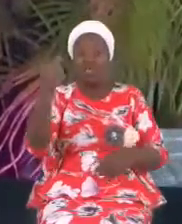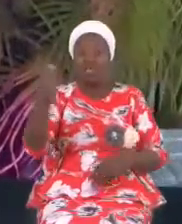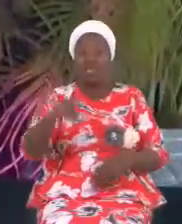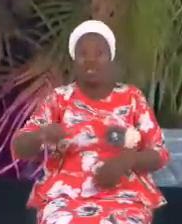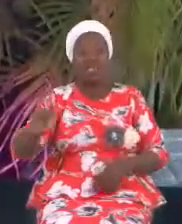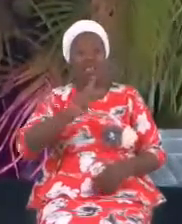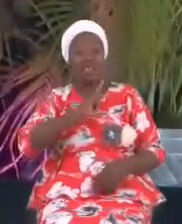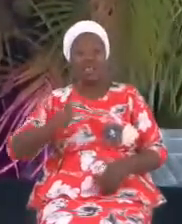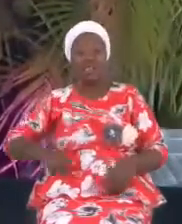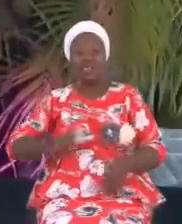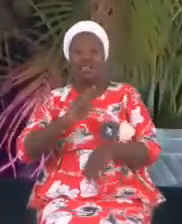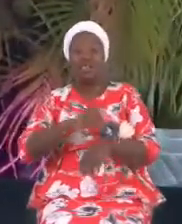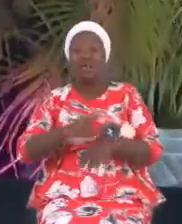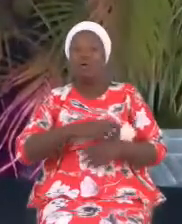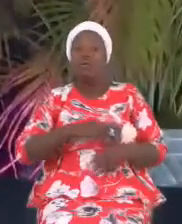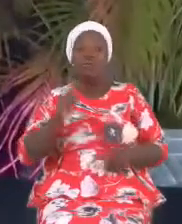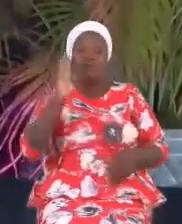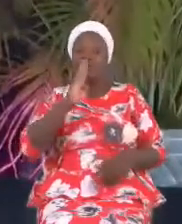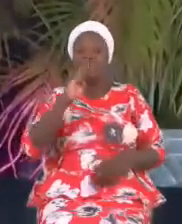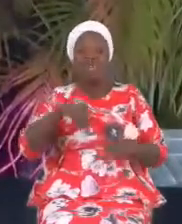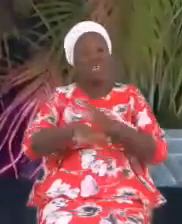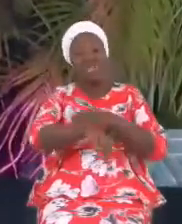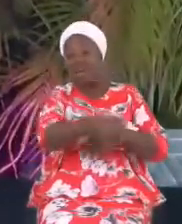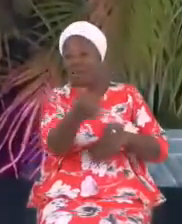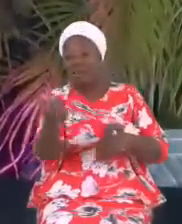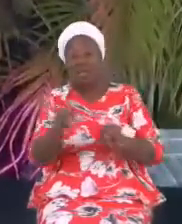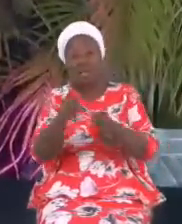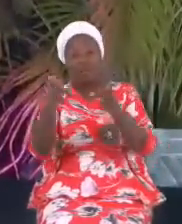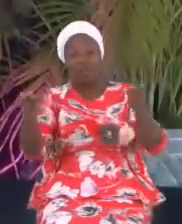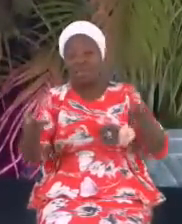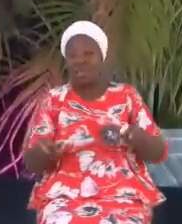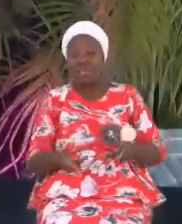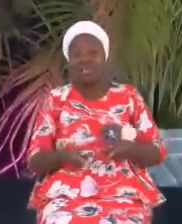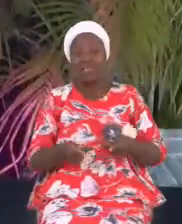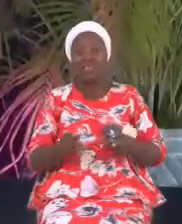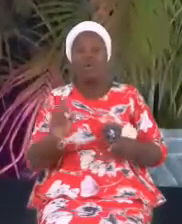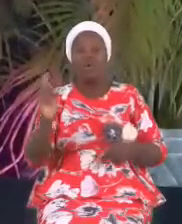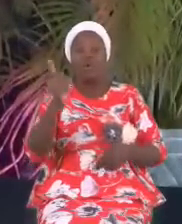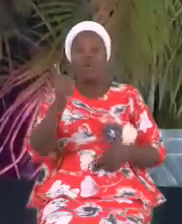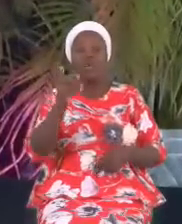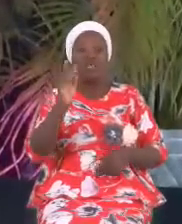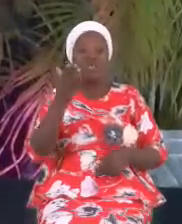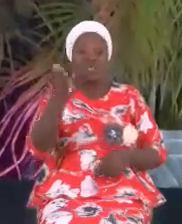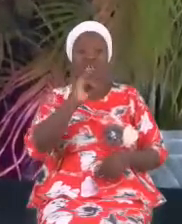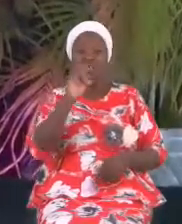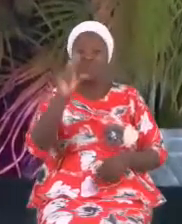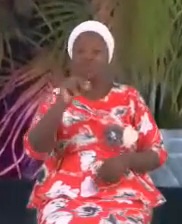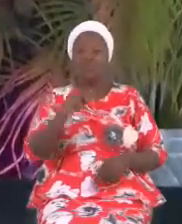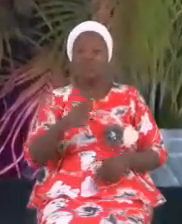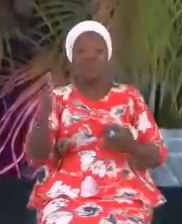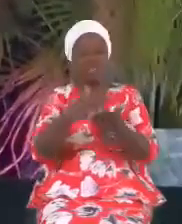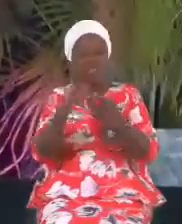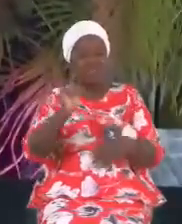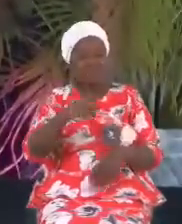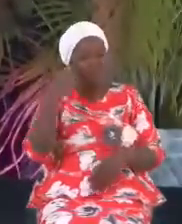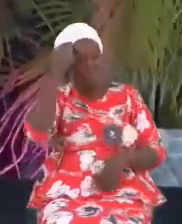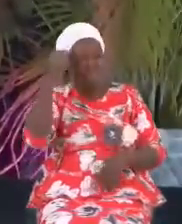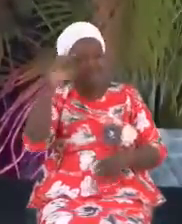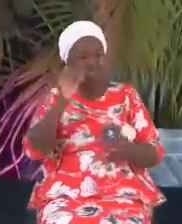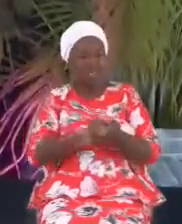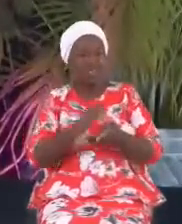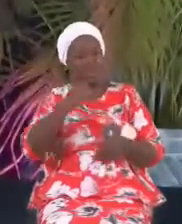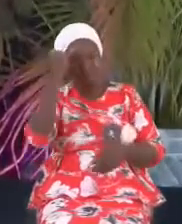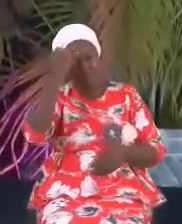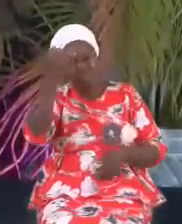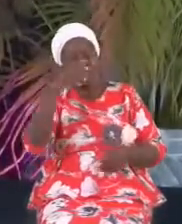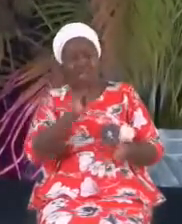kingdom, they will be in another place where there's no singing at all. Can you imagine a